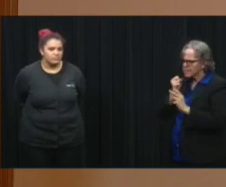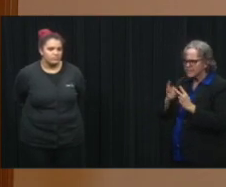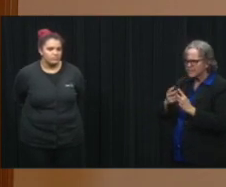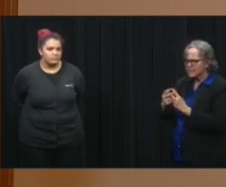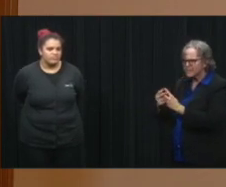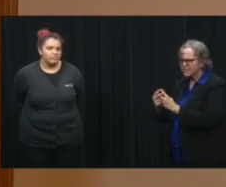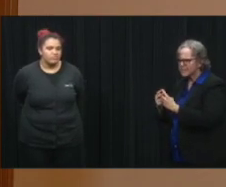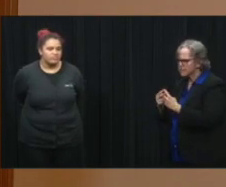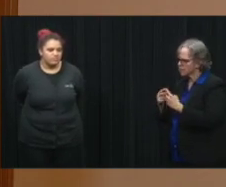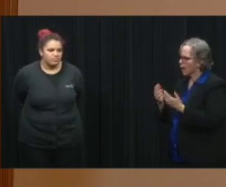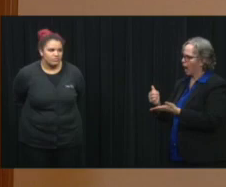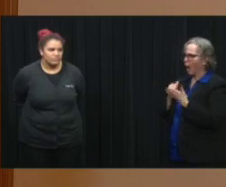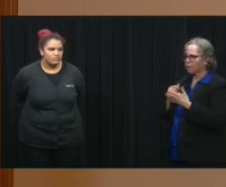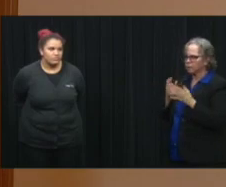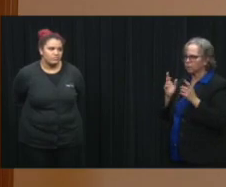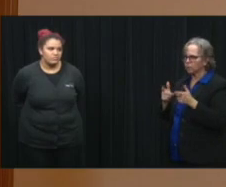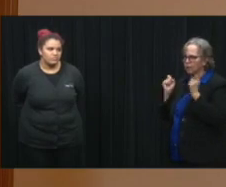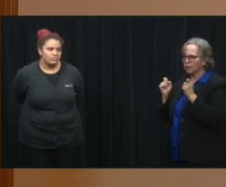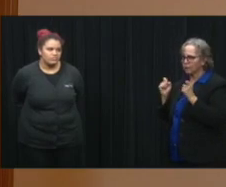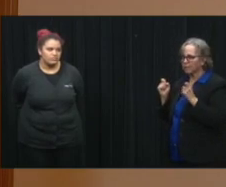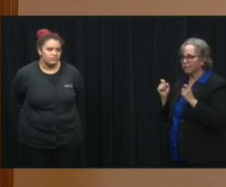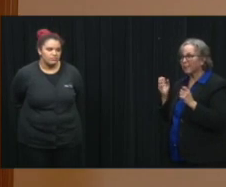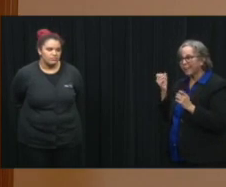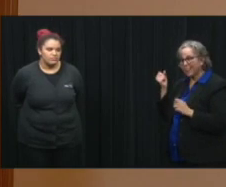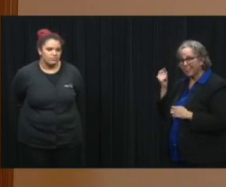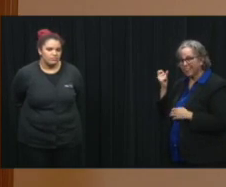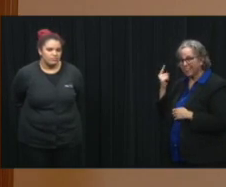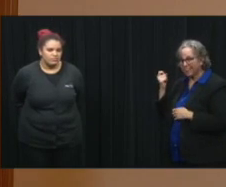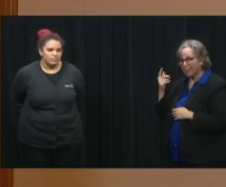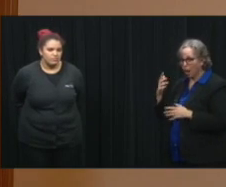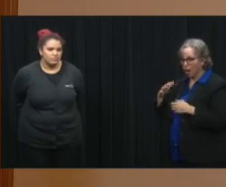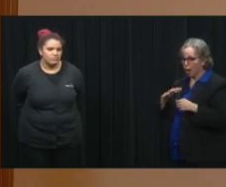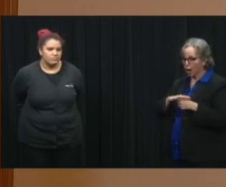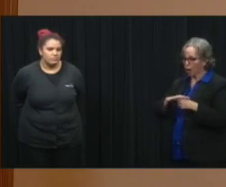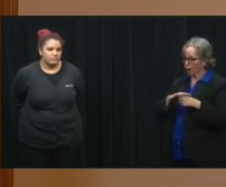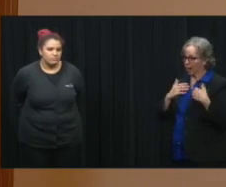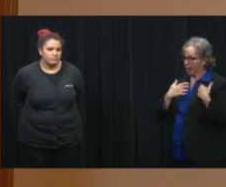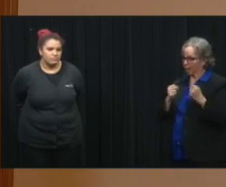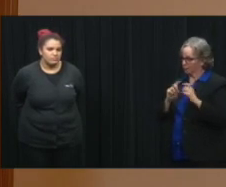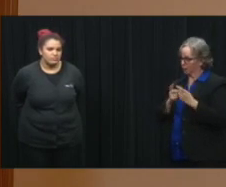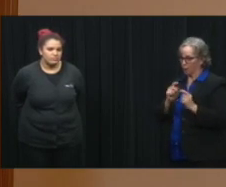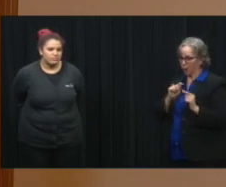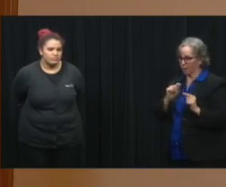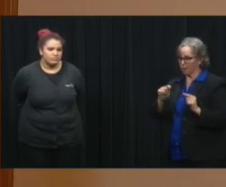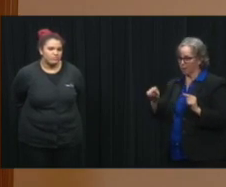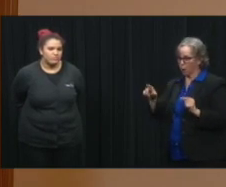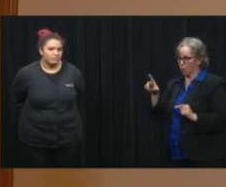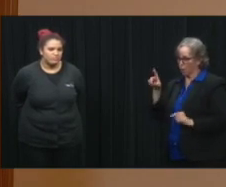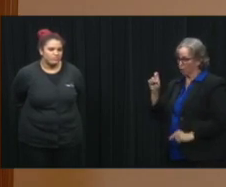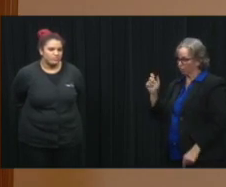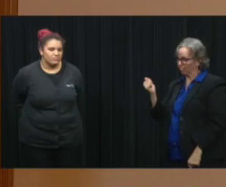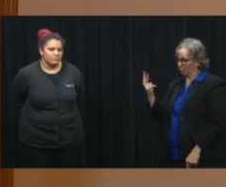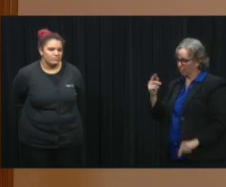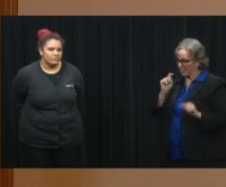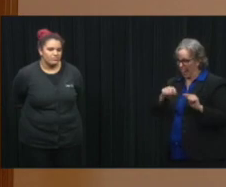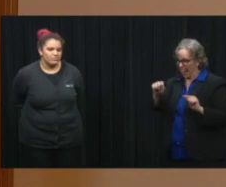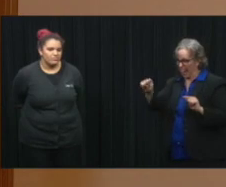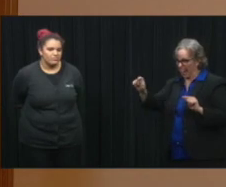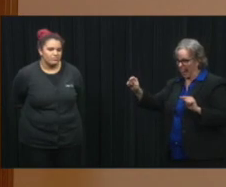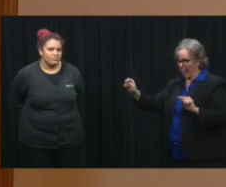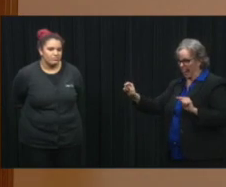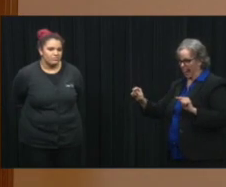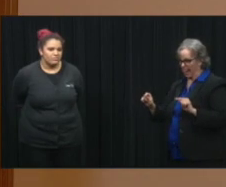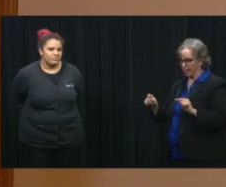local health department's 113. It's not me. They're out on the front lines. They were doing all that contact investigating and really